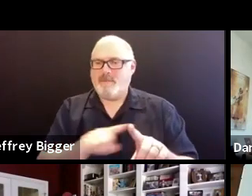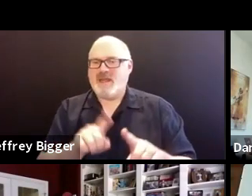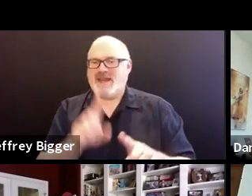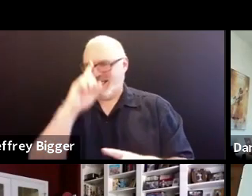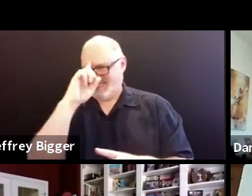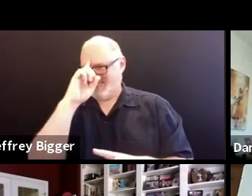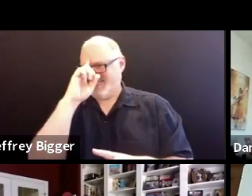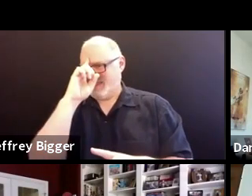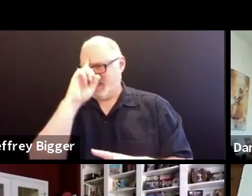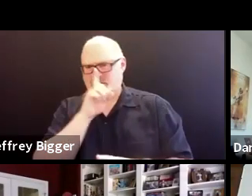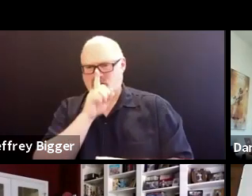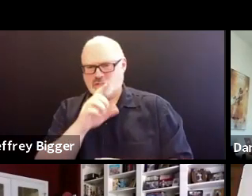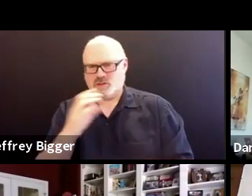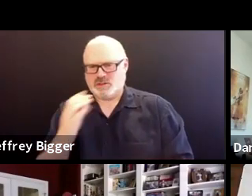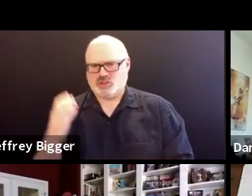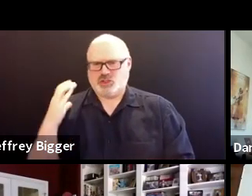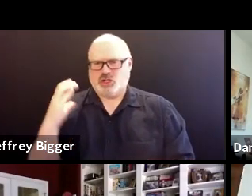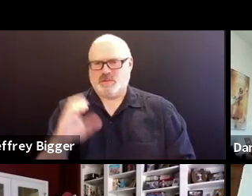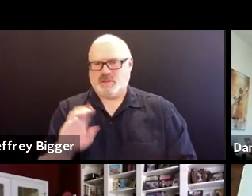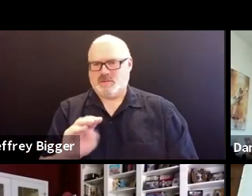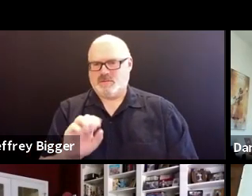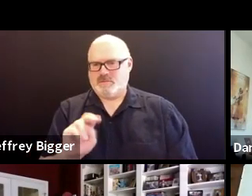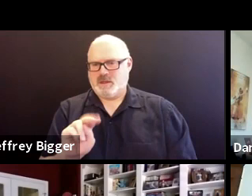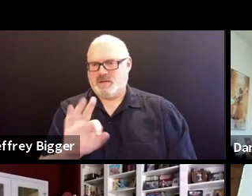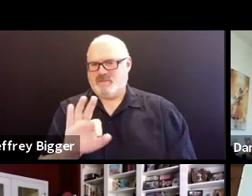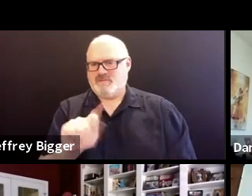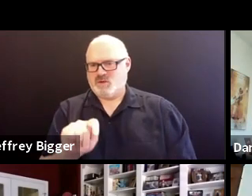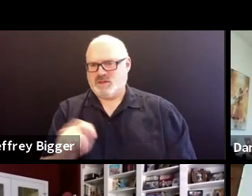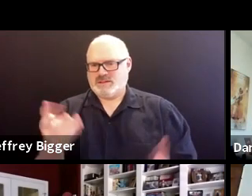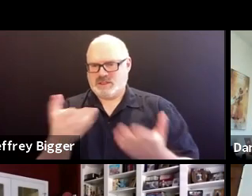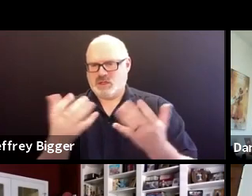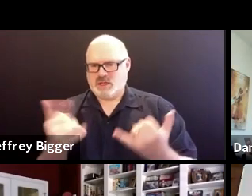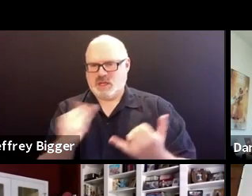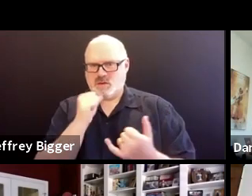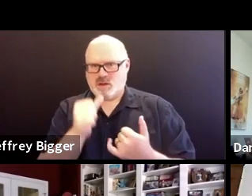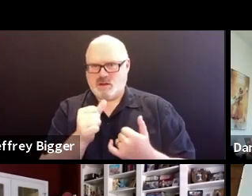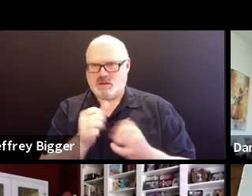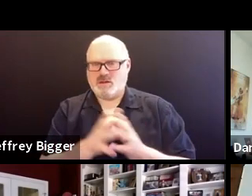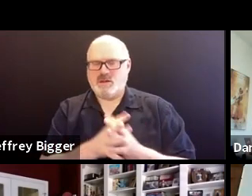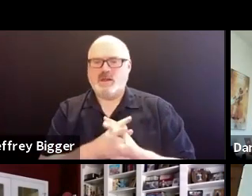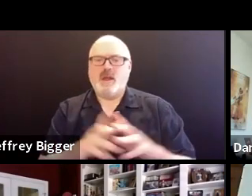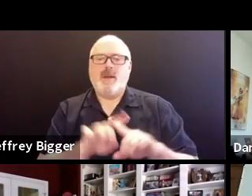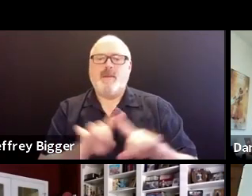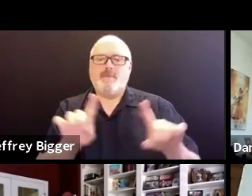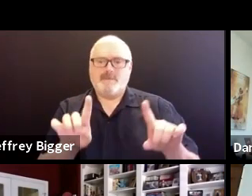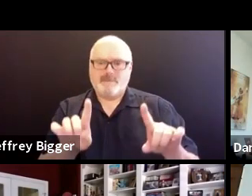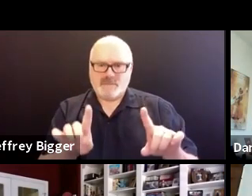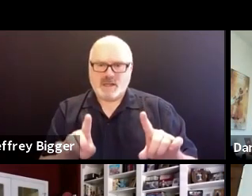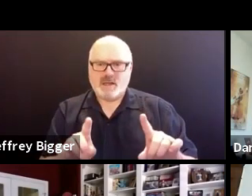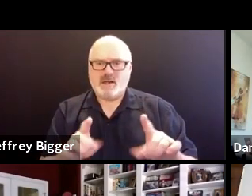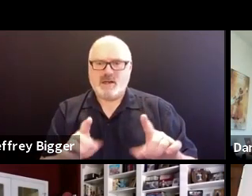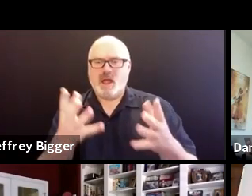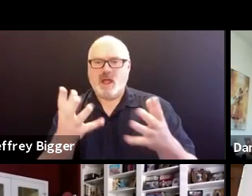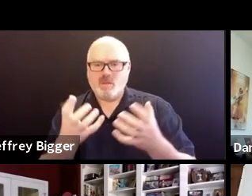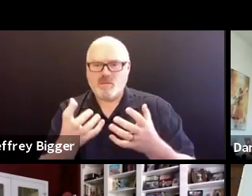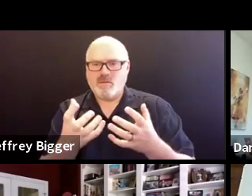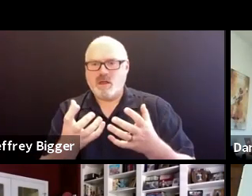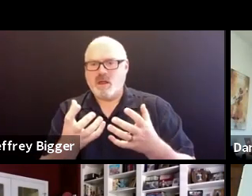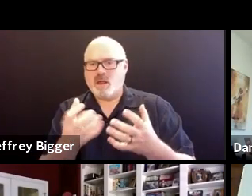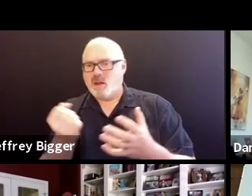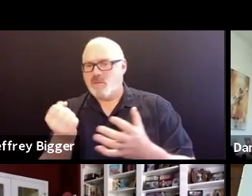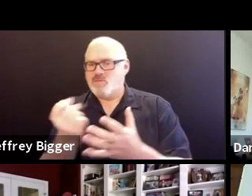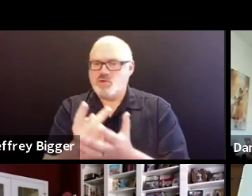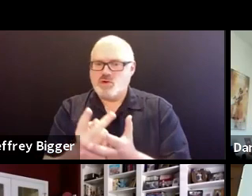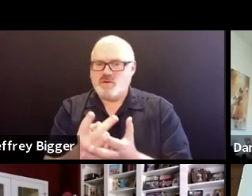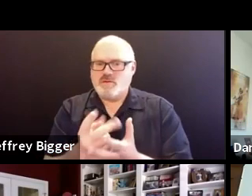think, I'm not sure if Chairman Montfort is on right now or not, but I am looking for approval of